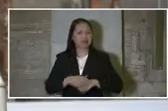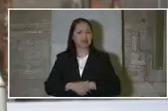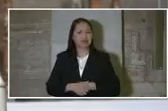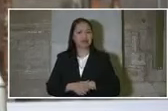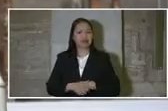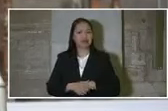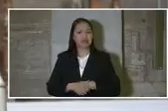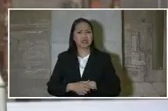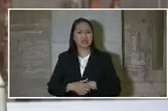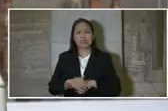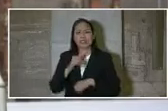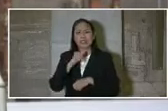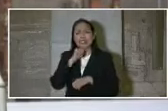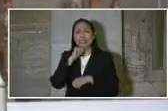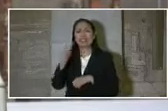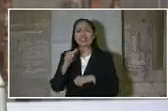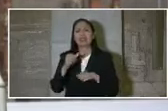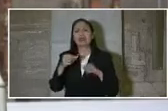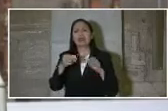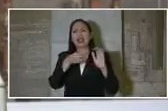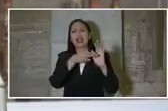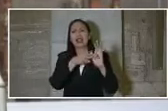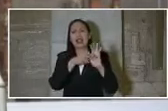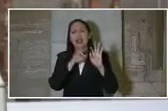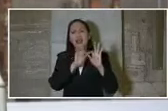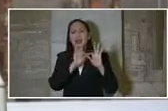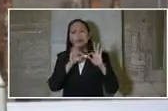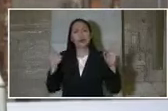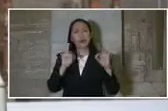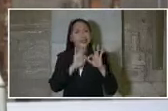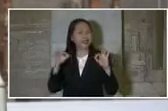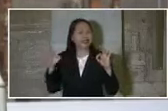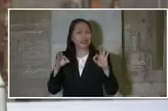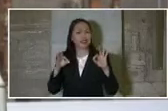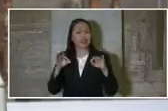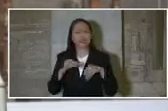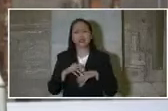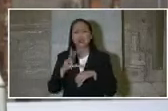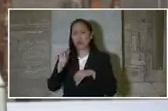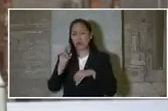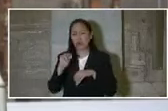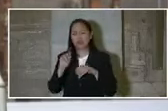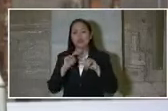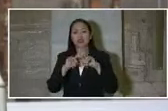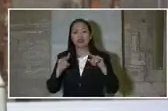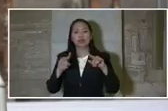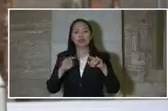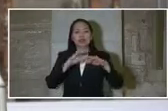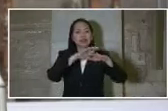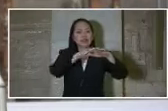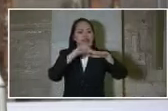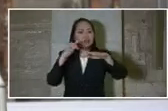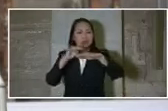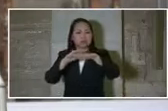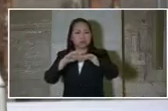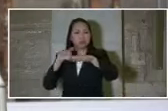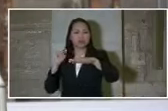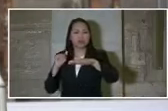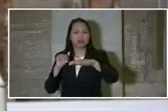They are not even taglines. They are a summons for us to work